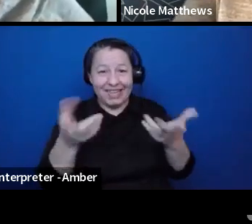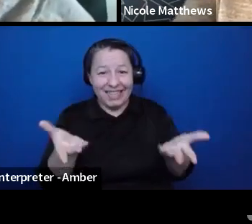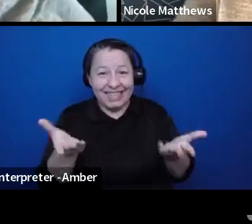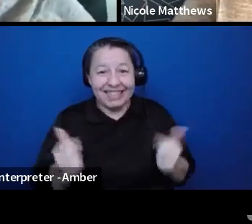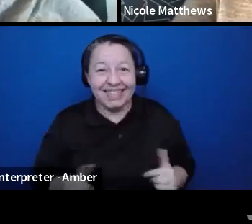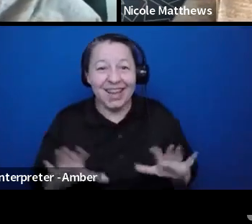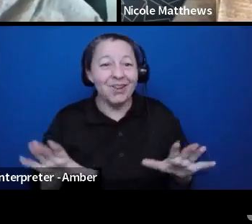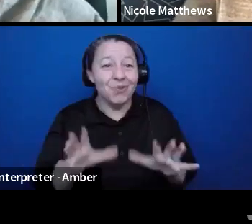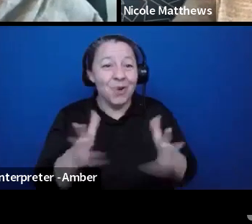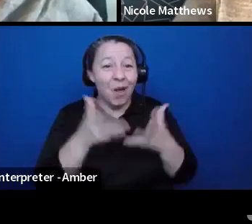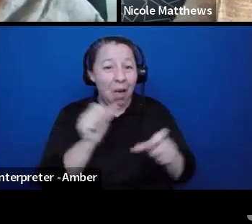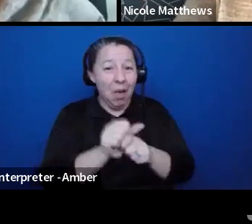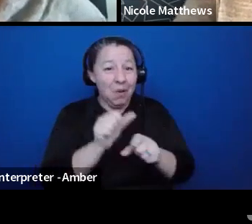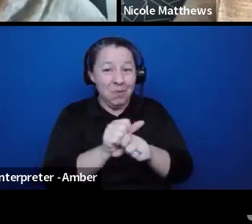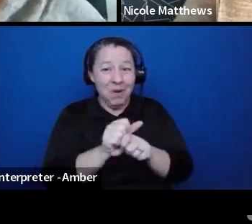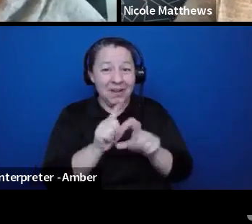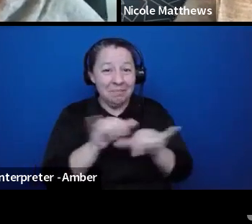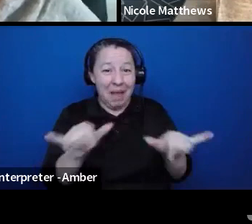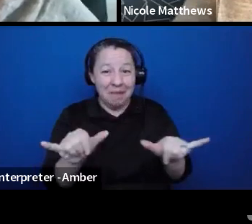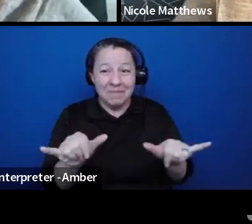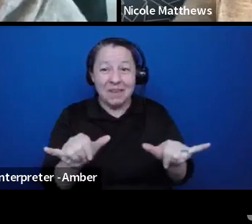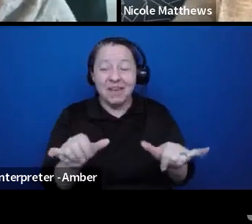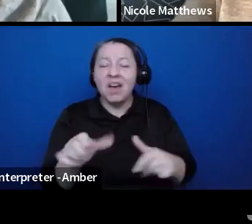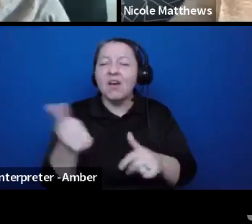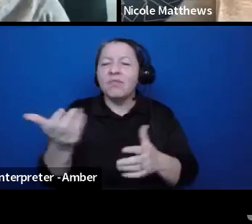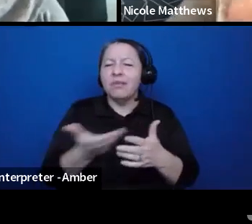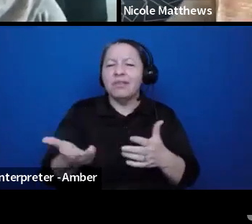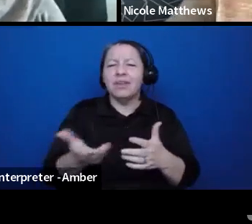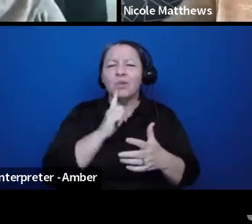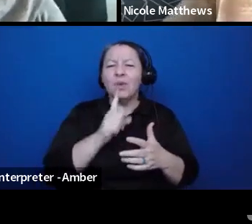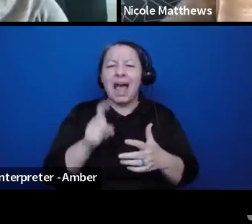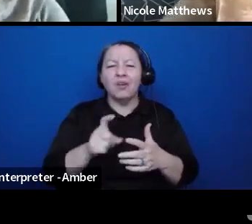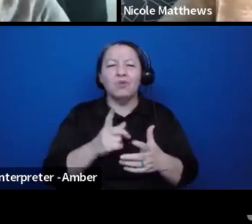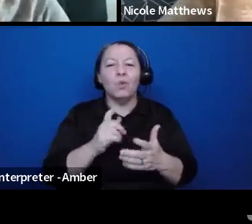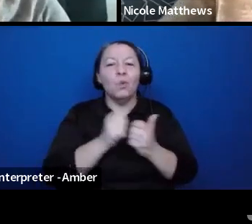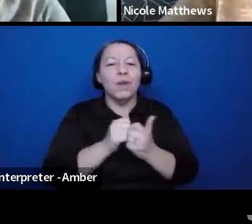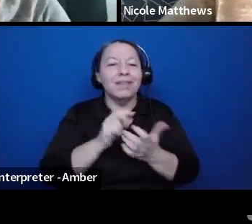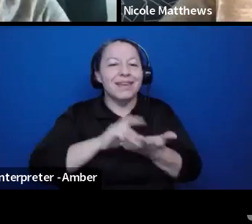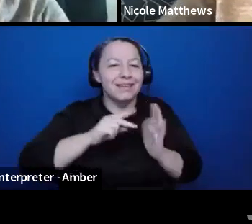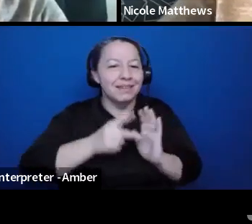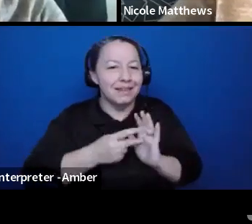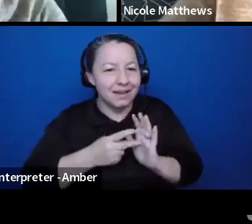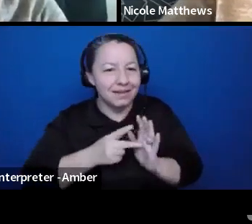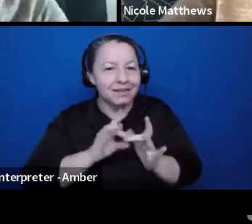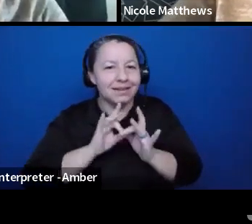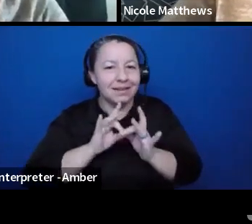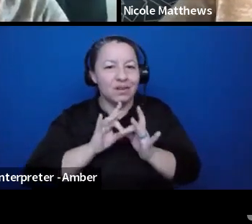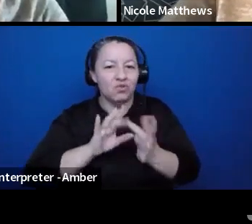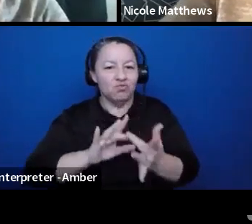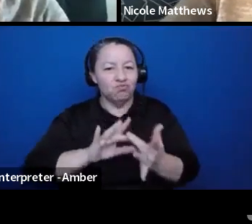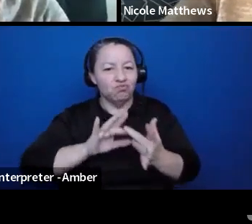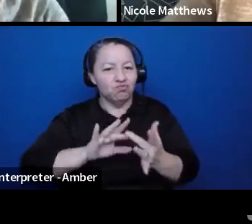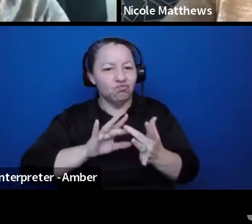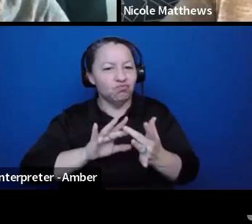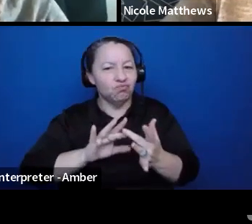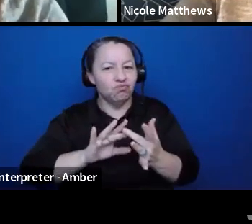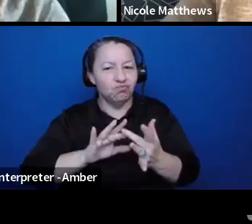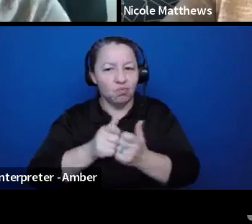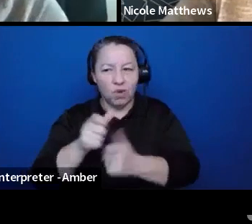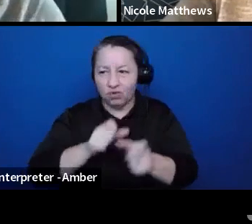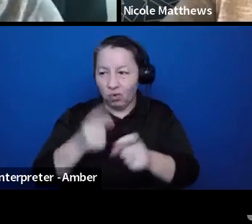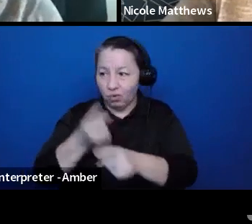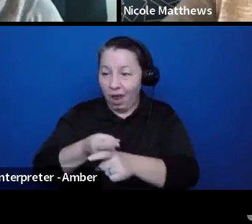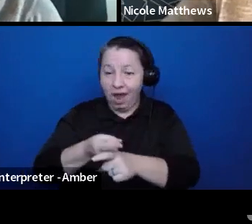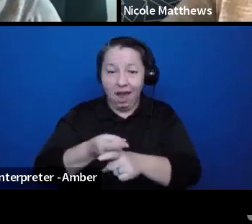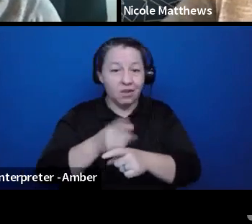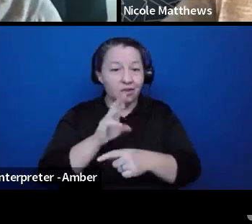that we learned is that we had to be intentional about staying in community with one another, right? And so at MUSAC, every morning at 9 a.m.